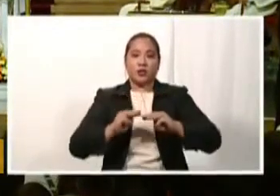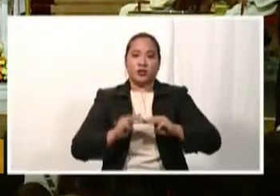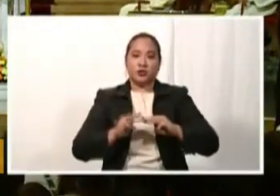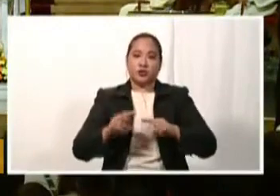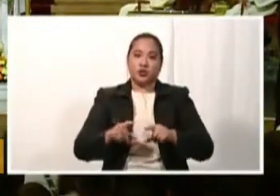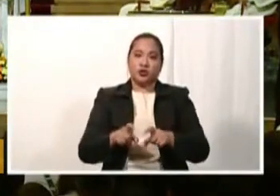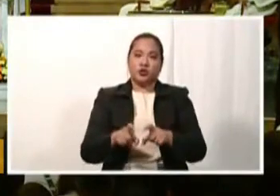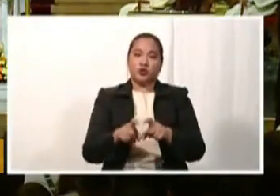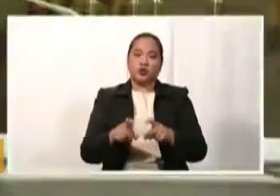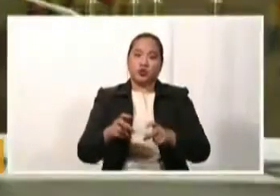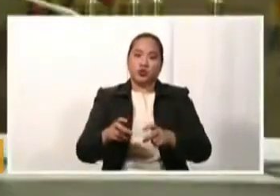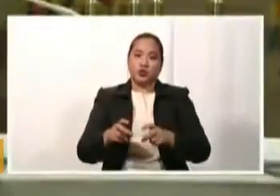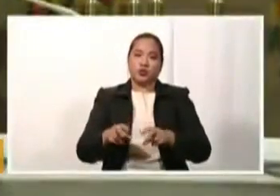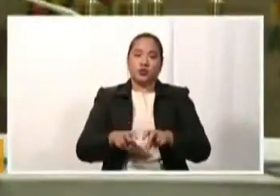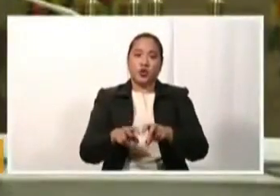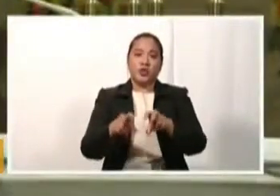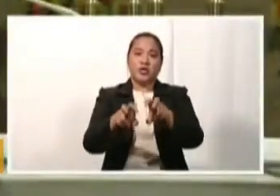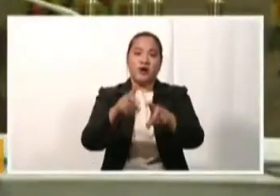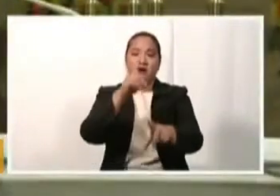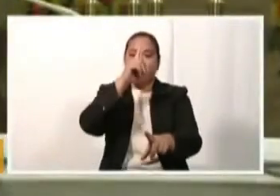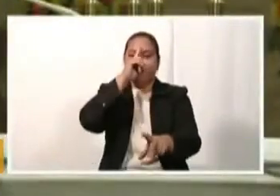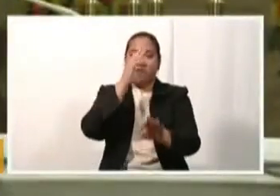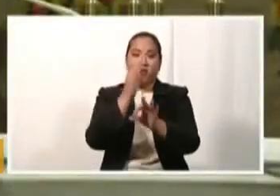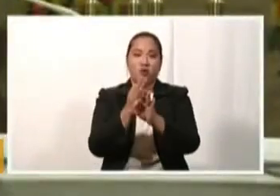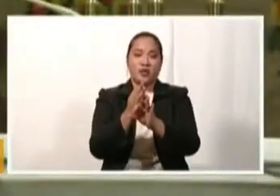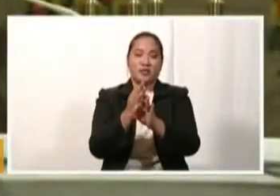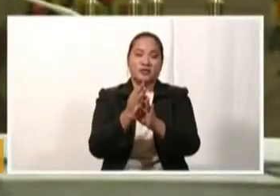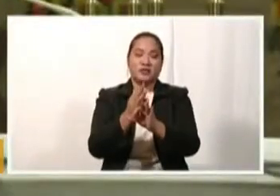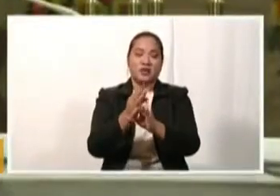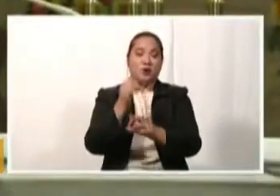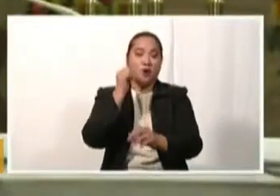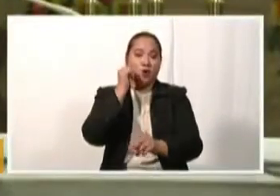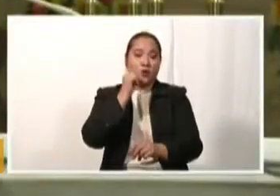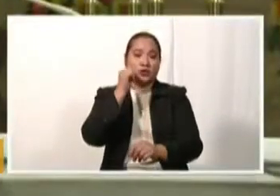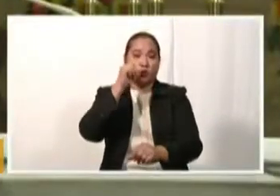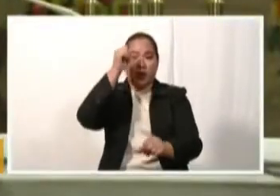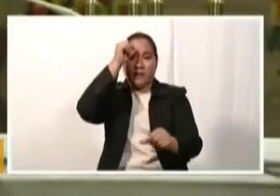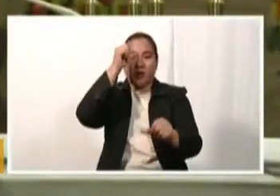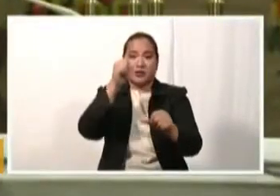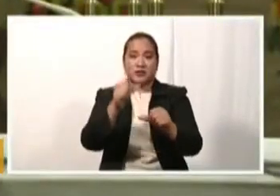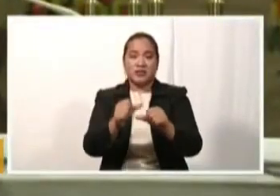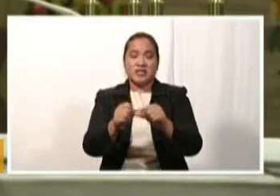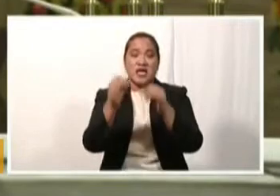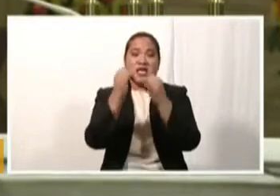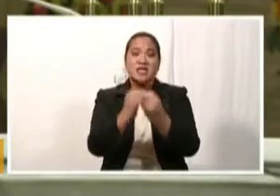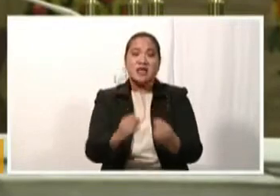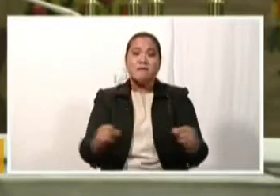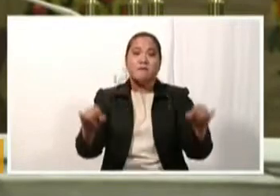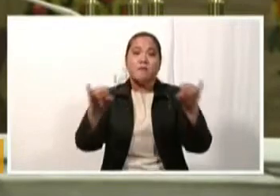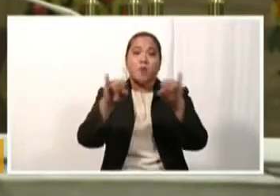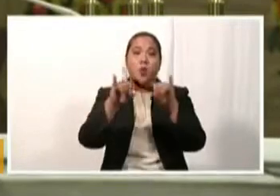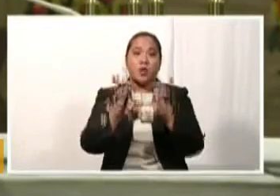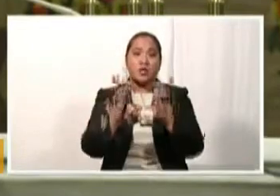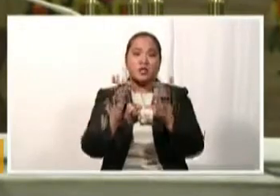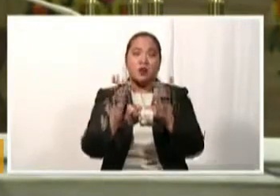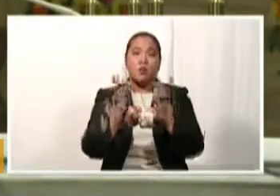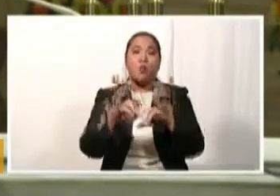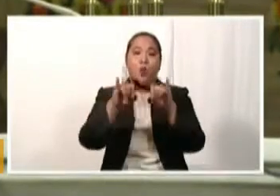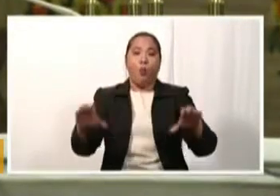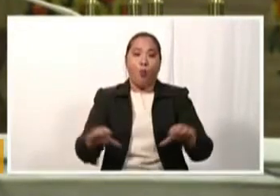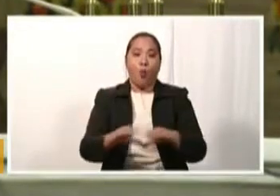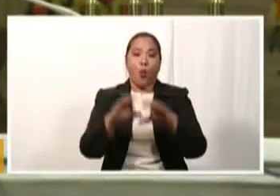faith, let us always remember the importance of